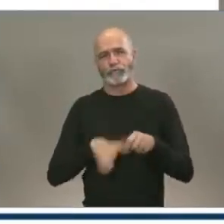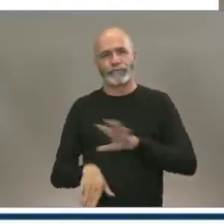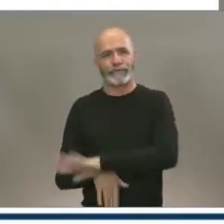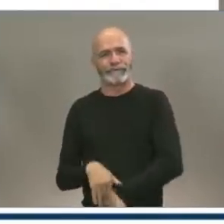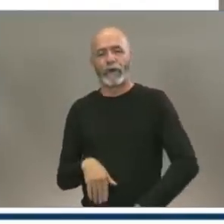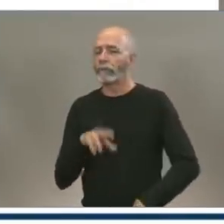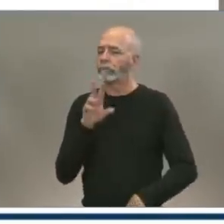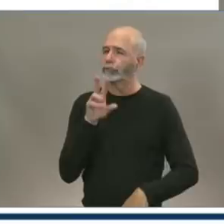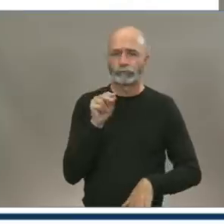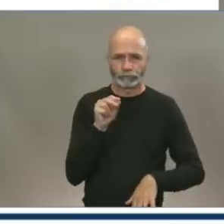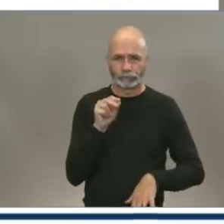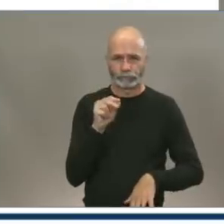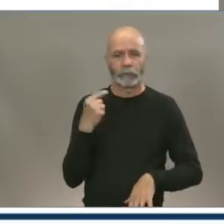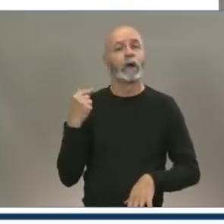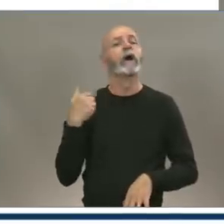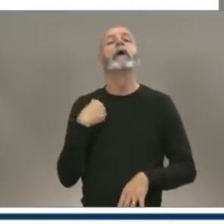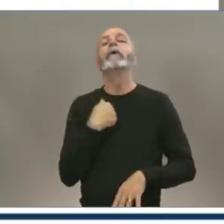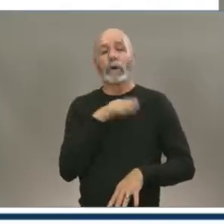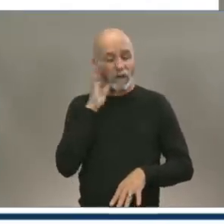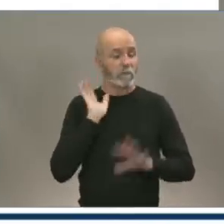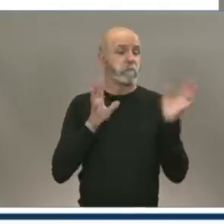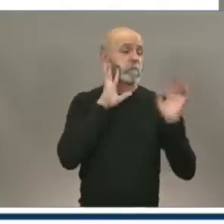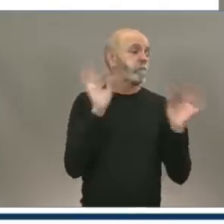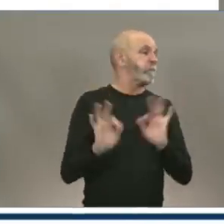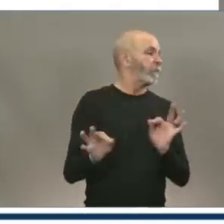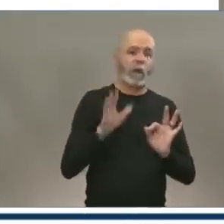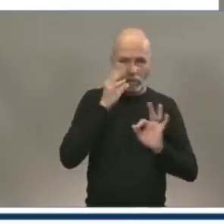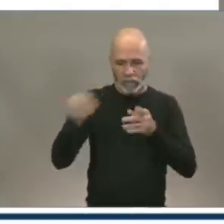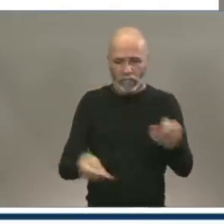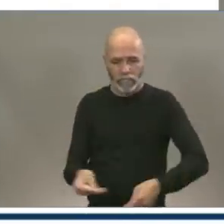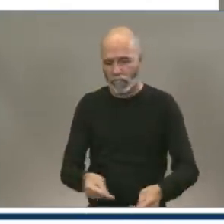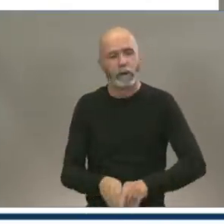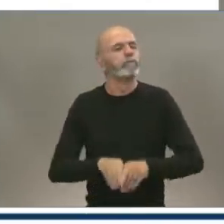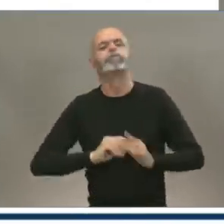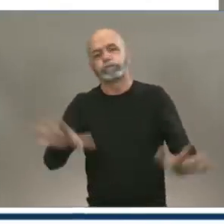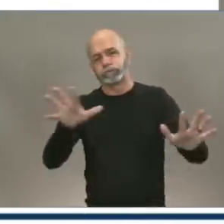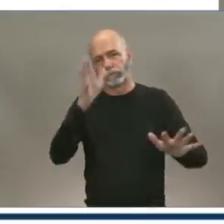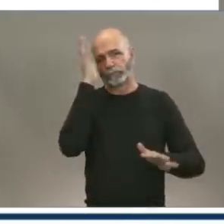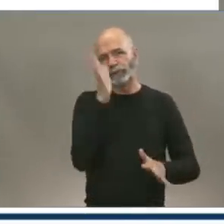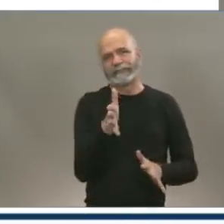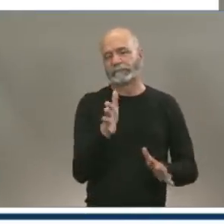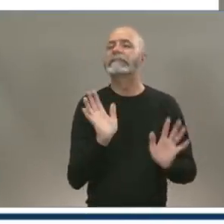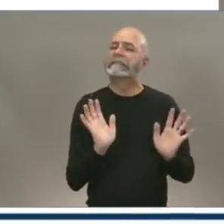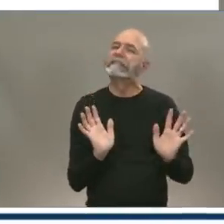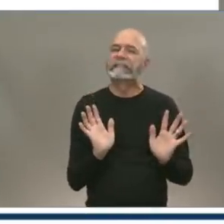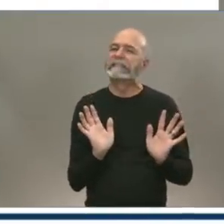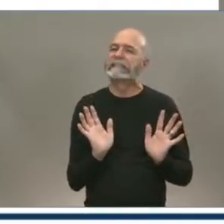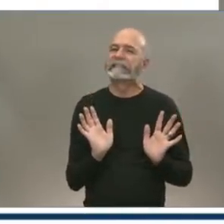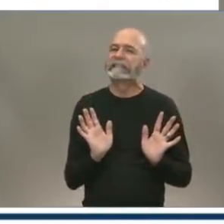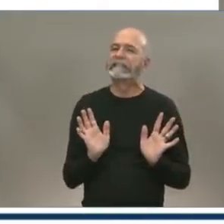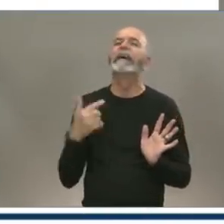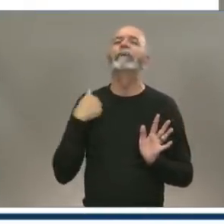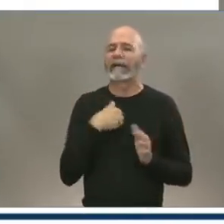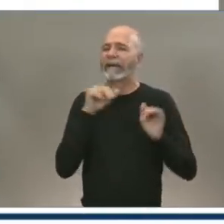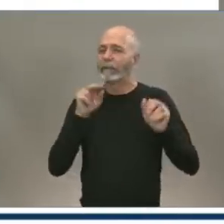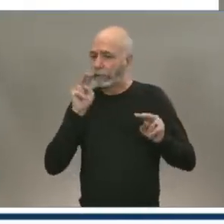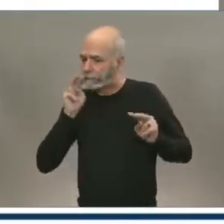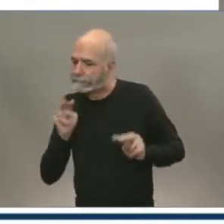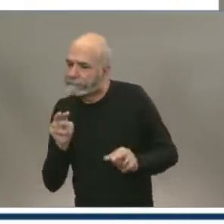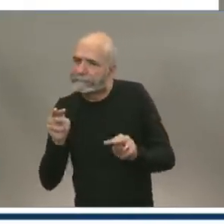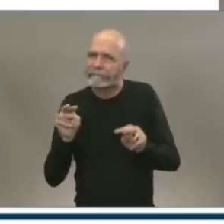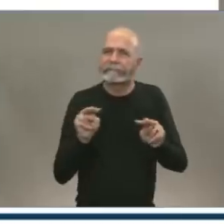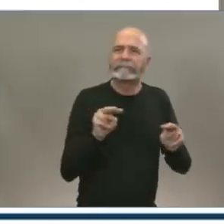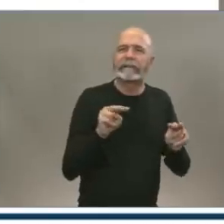spreads broadly. But I've said many times, we can expect and we can tolerate a certain level of spread of